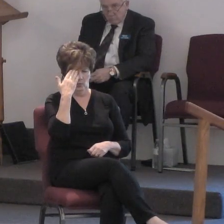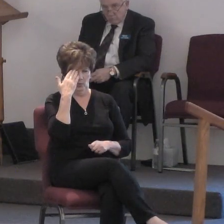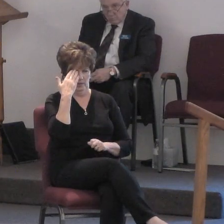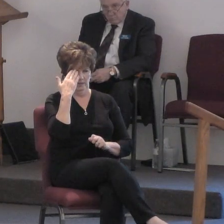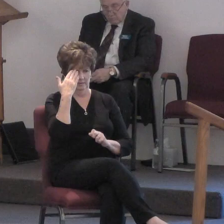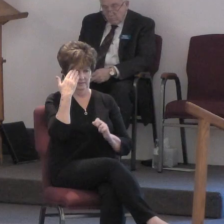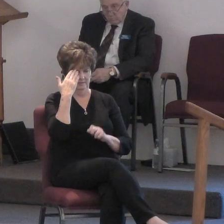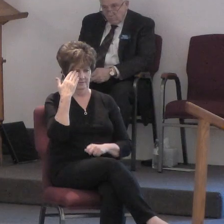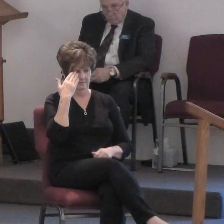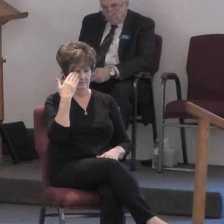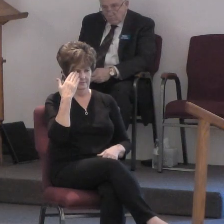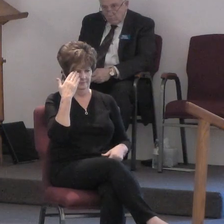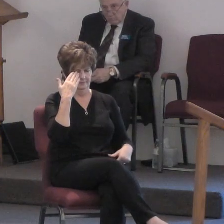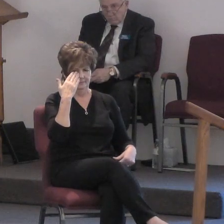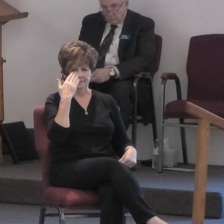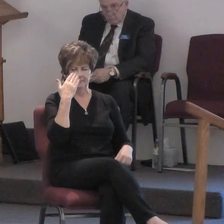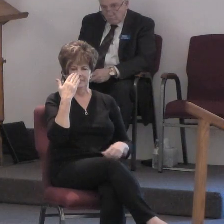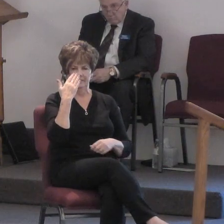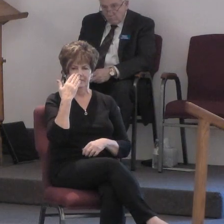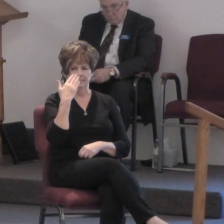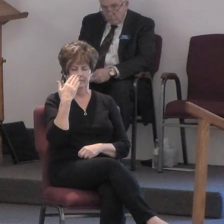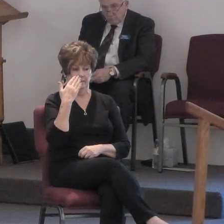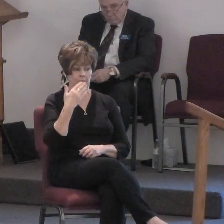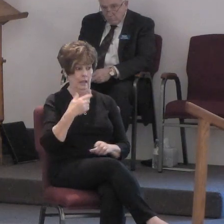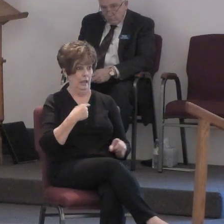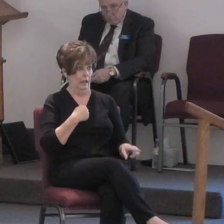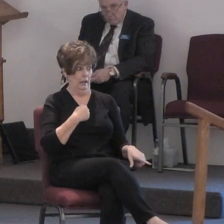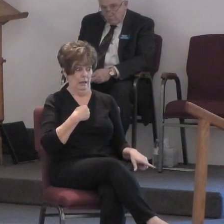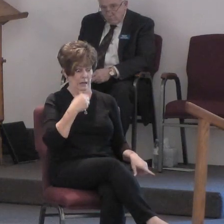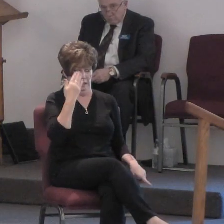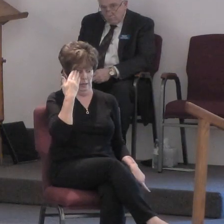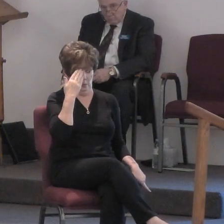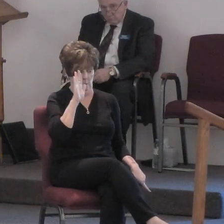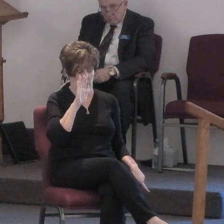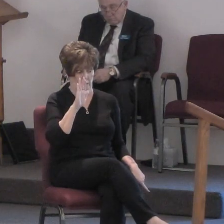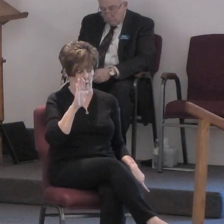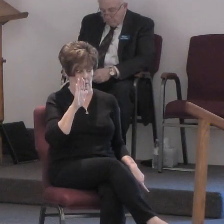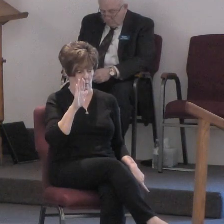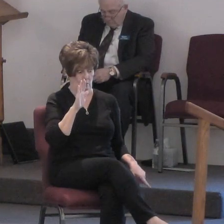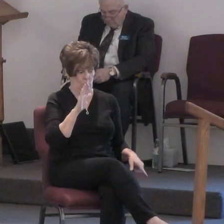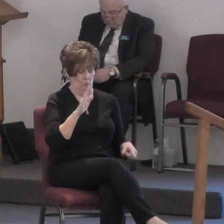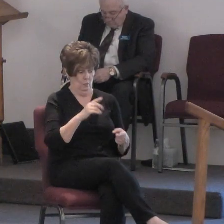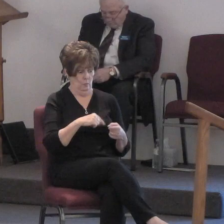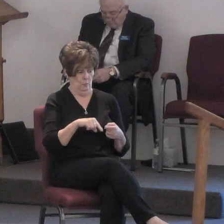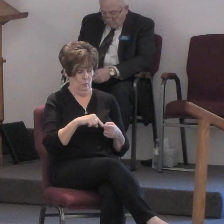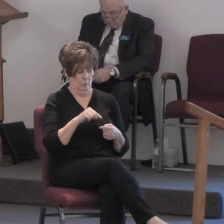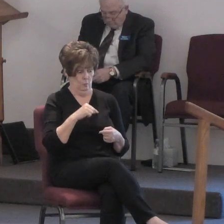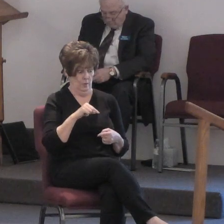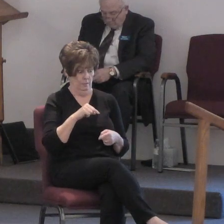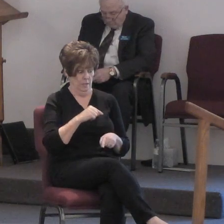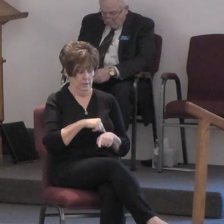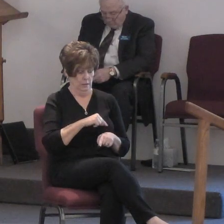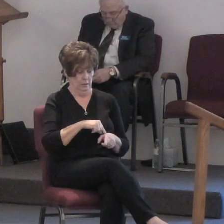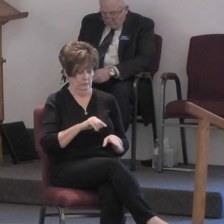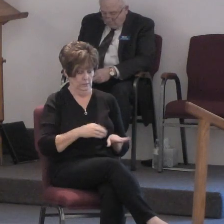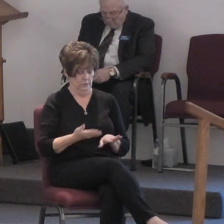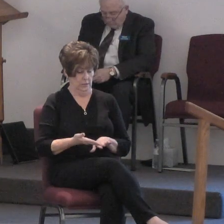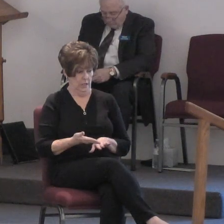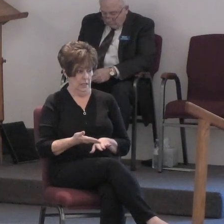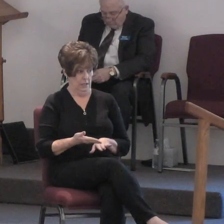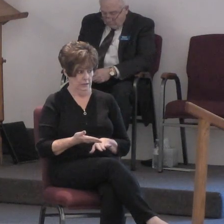know when my time to die is. Just let it happen.